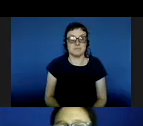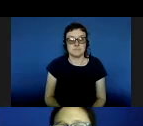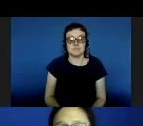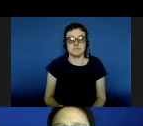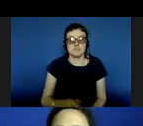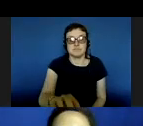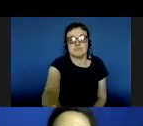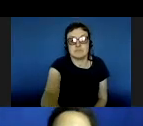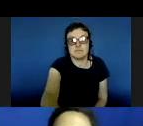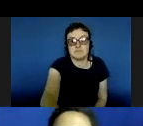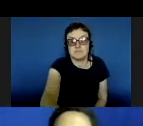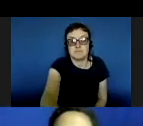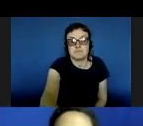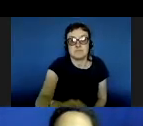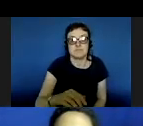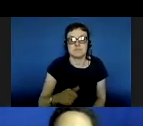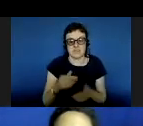And are we, there we go, yeah.